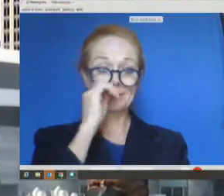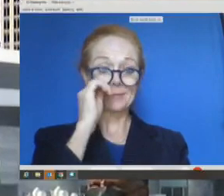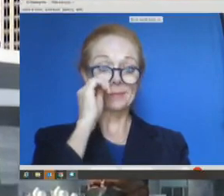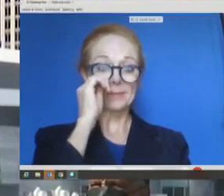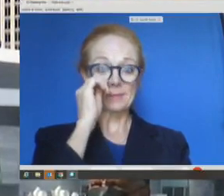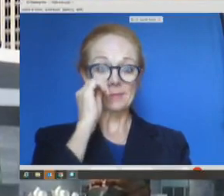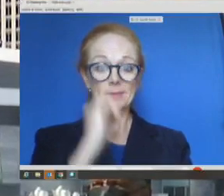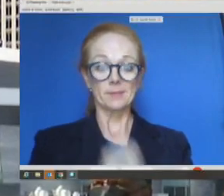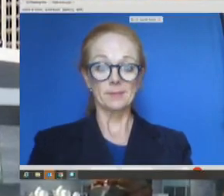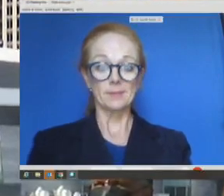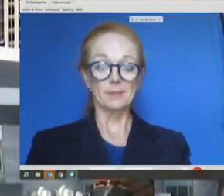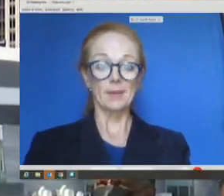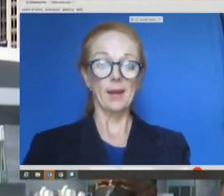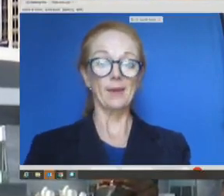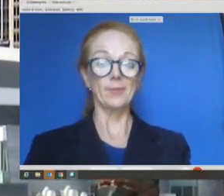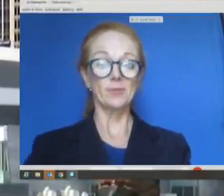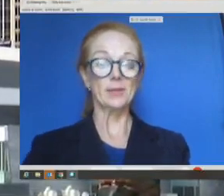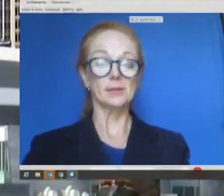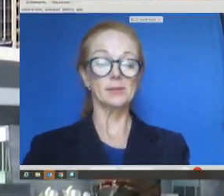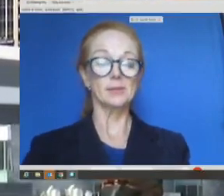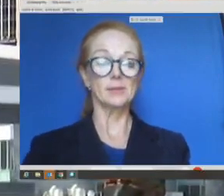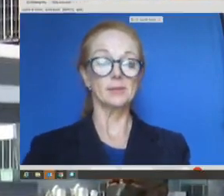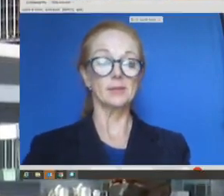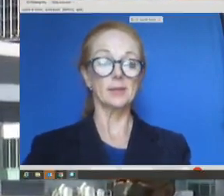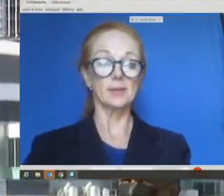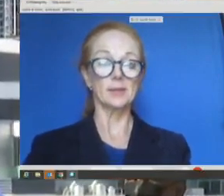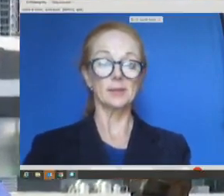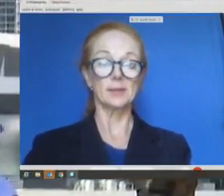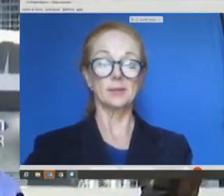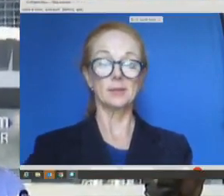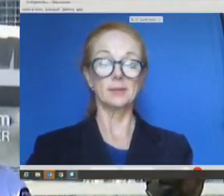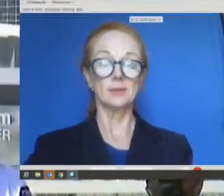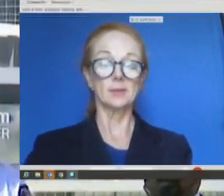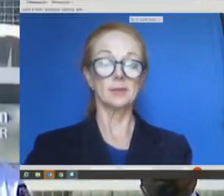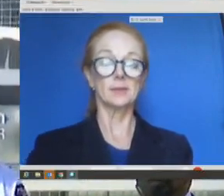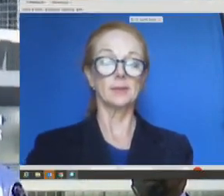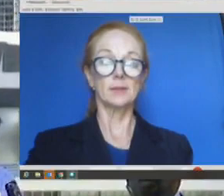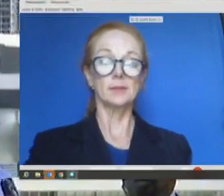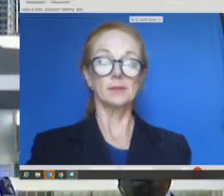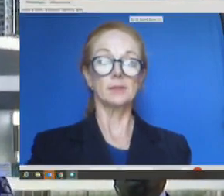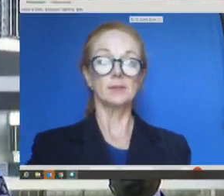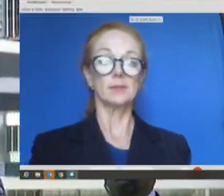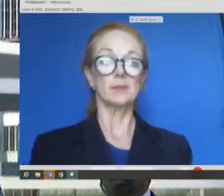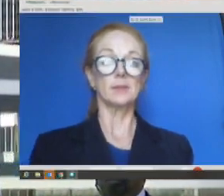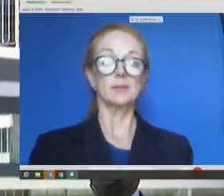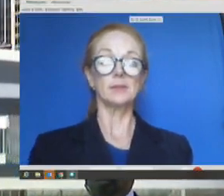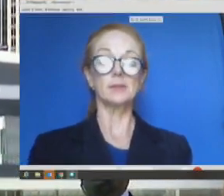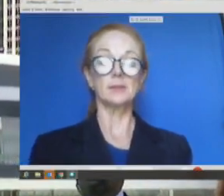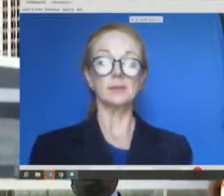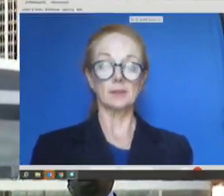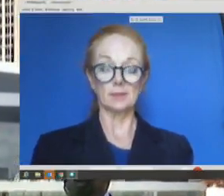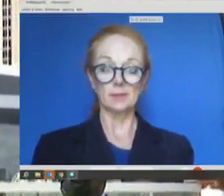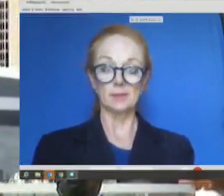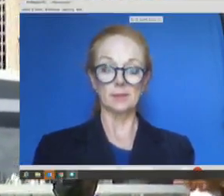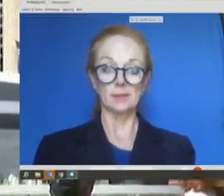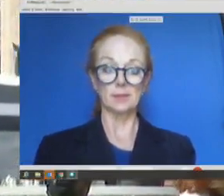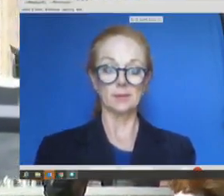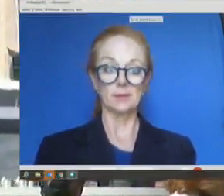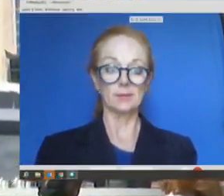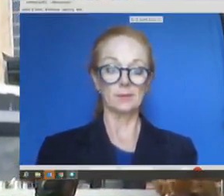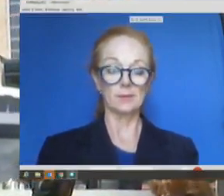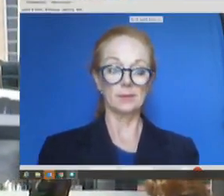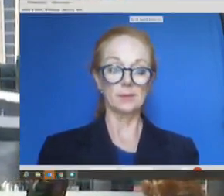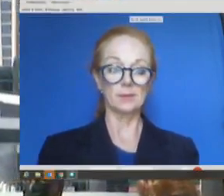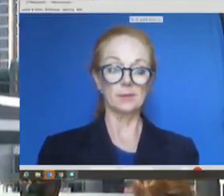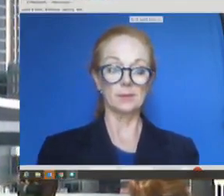just direct your questions to any one of the individuals that we have speaking here, and whoever it is that is responding, if you would just, for the interest